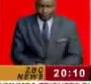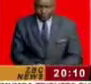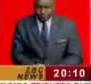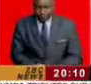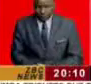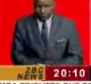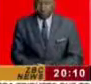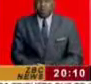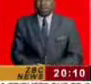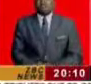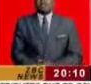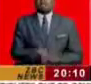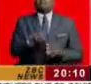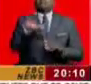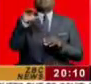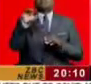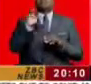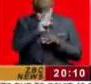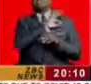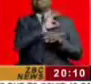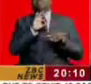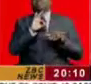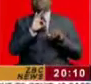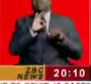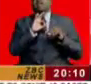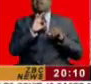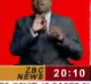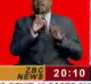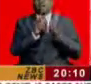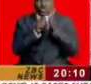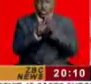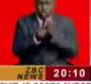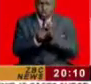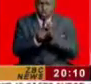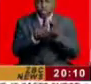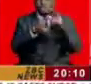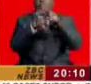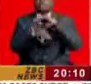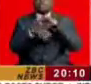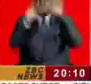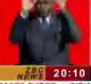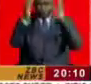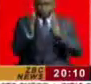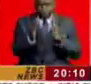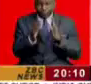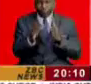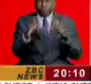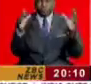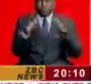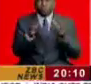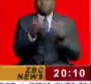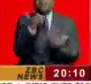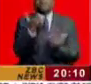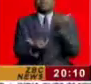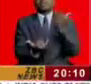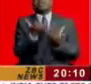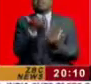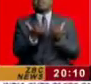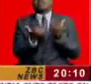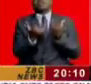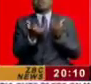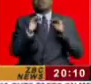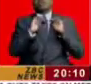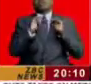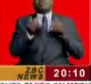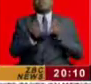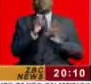The Zimbabwe Gender Commission, working with the Women and Law in Southern Africa, as well as the Institute for Young Women's Development, tabled